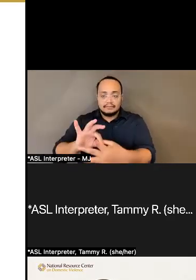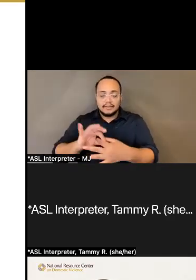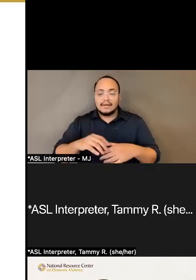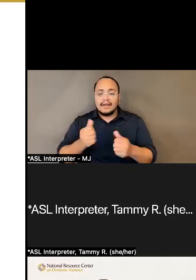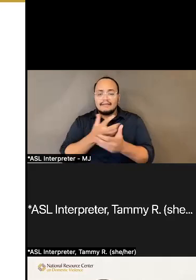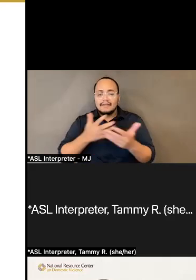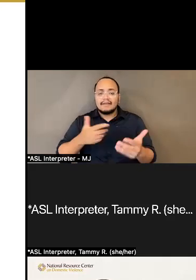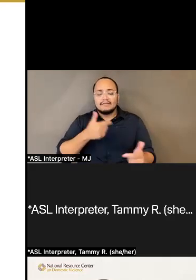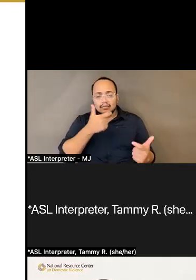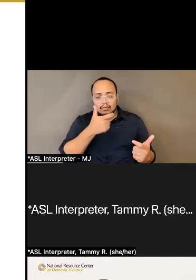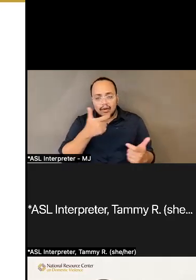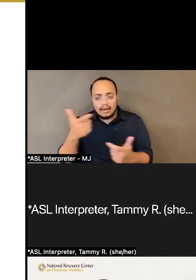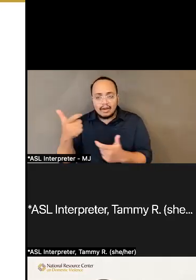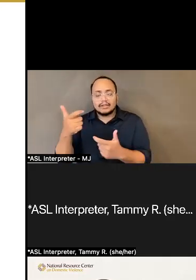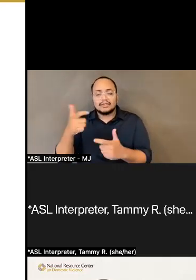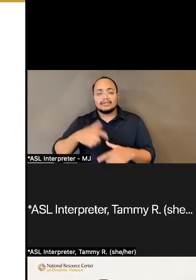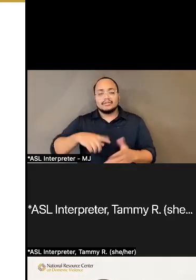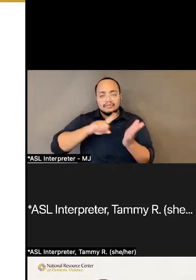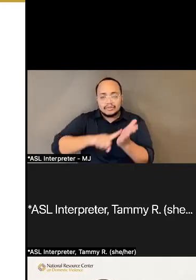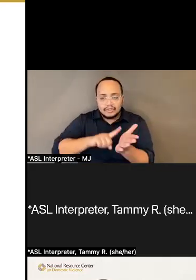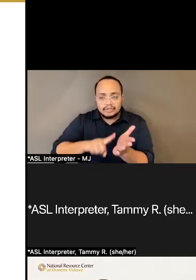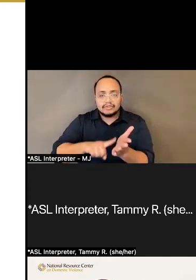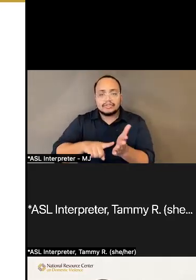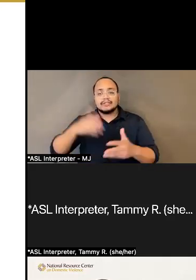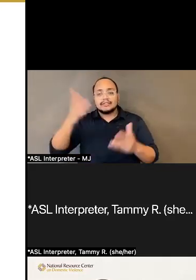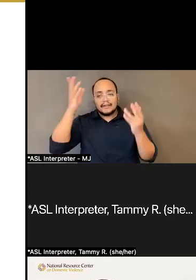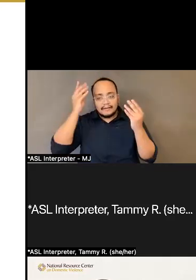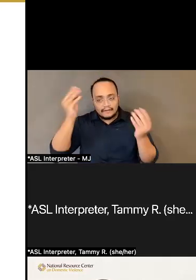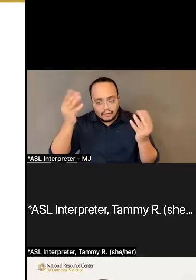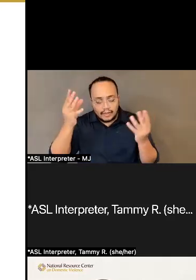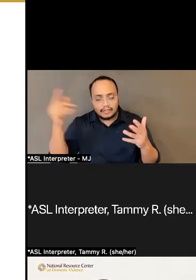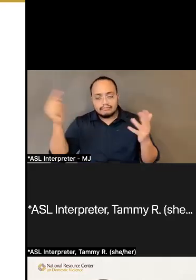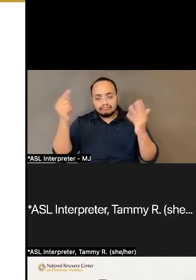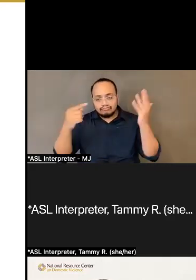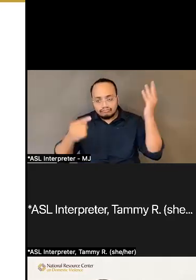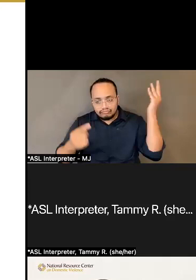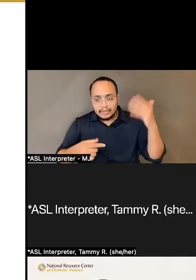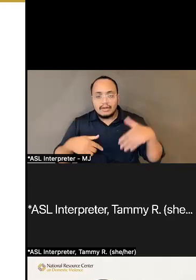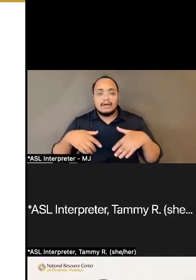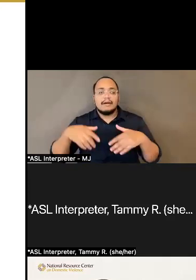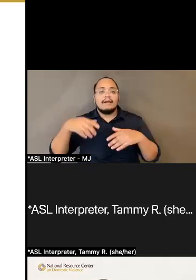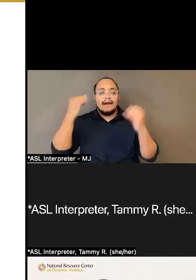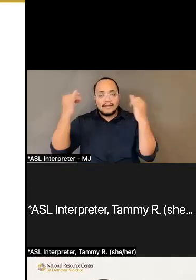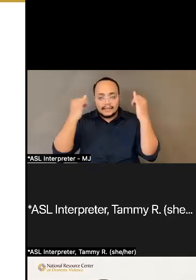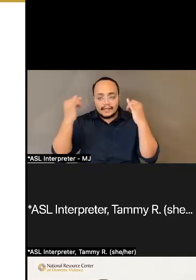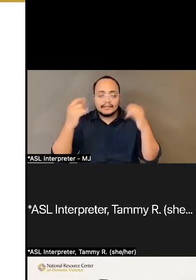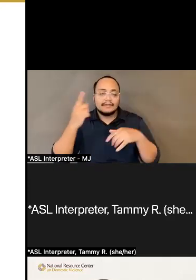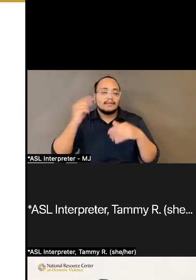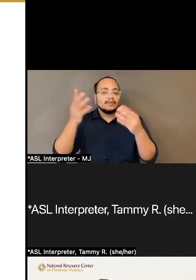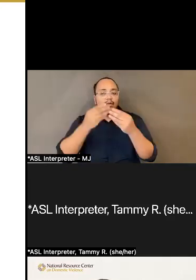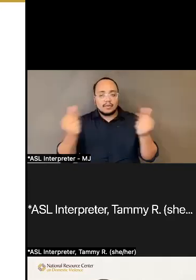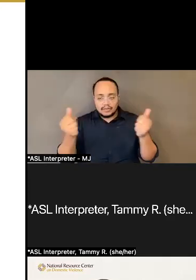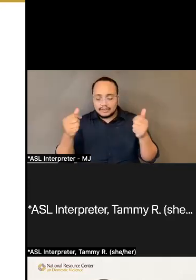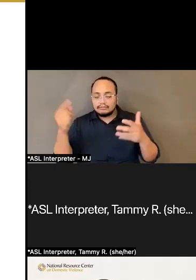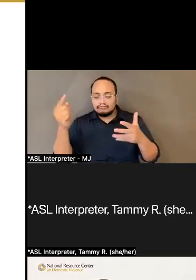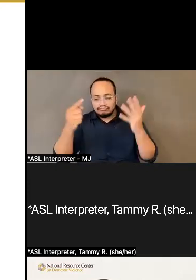all of the rich research and information and solutions that have been shared